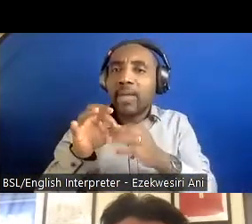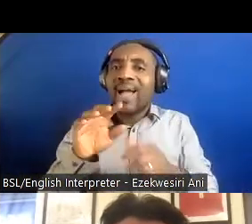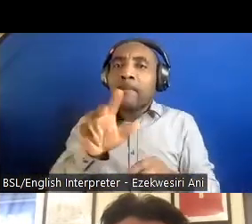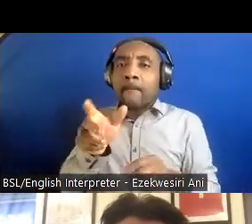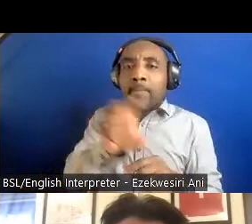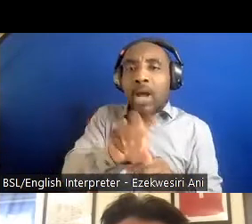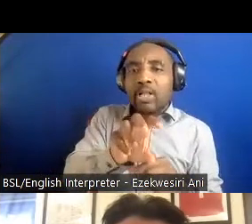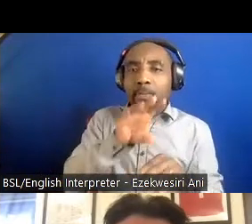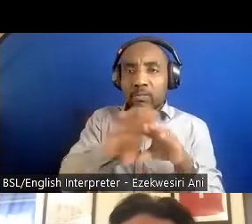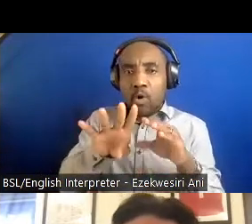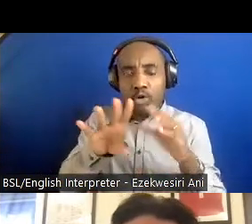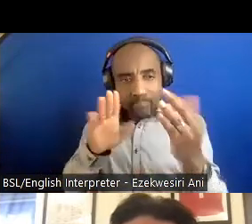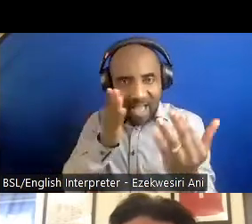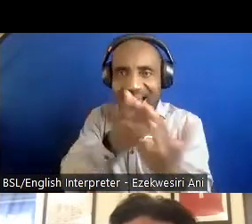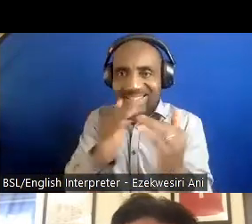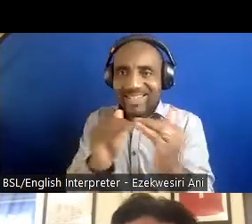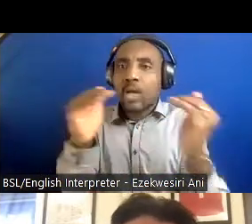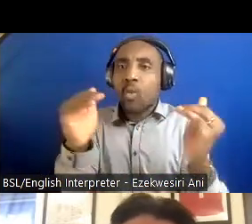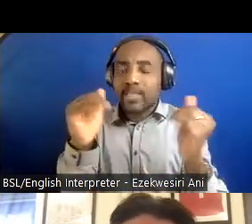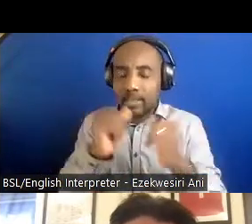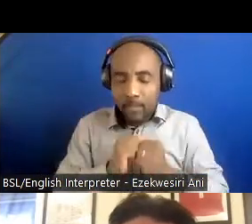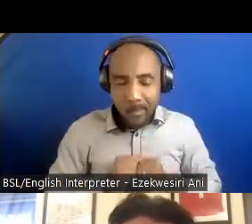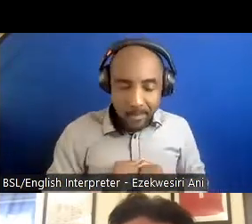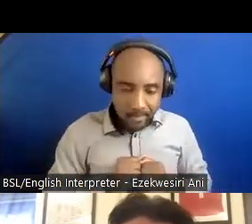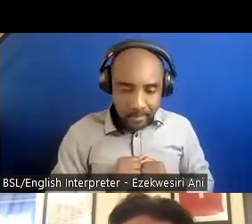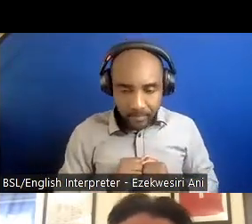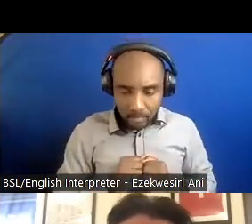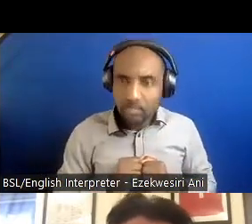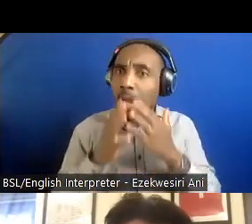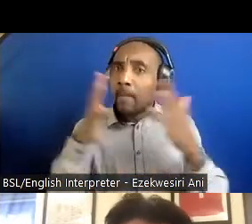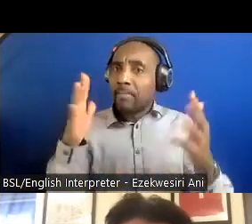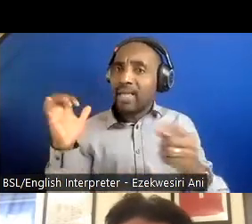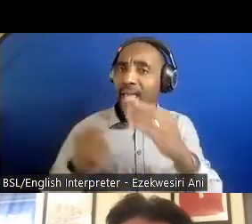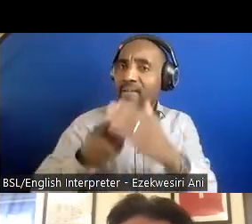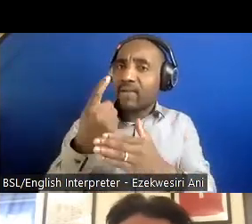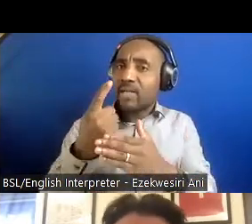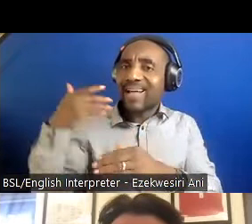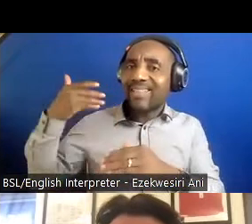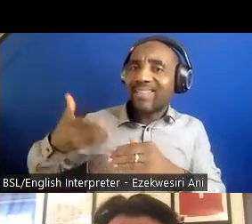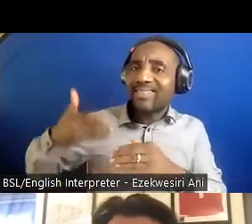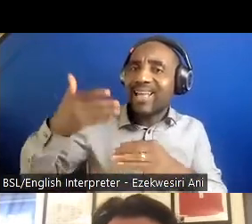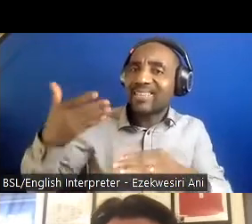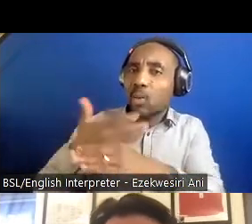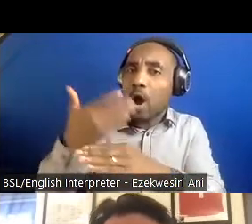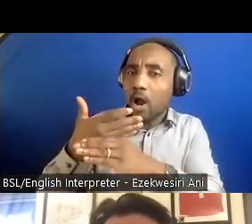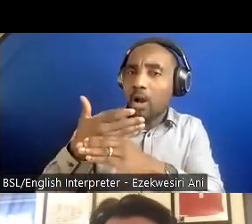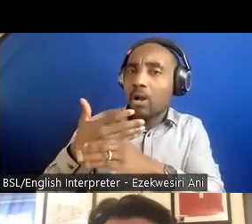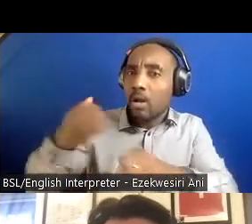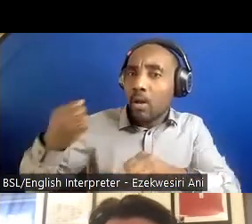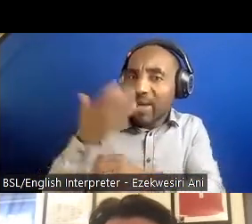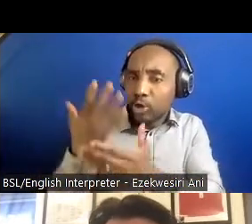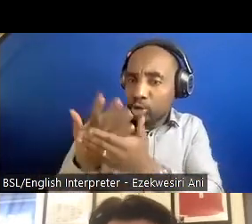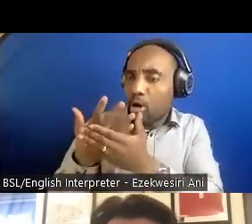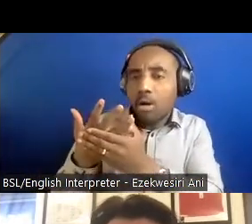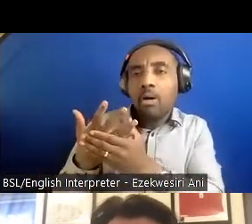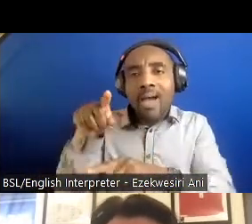sport. And we're looking to leverage major events and legacy work to help those from ethnically diverse